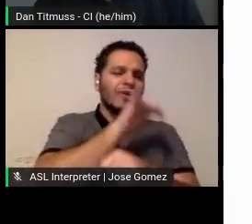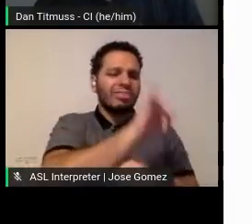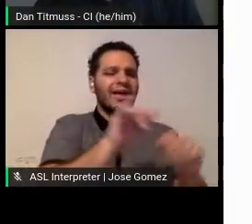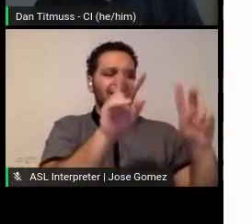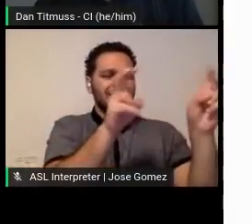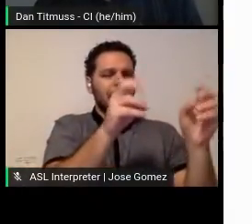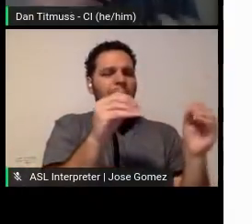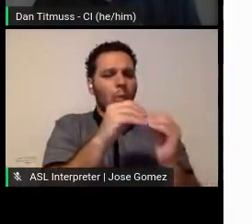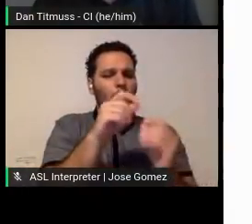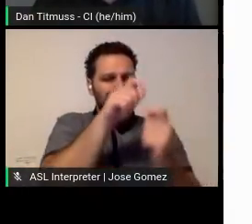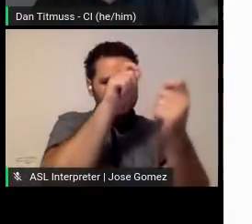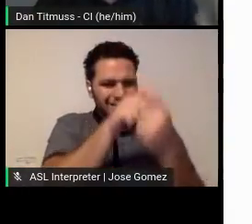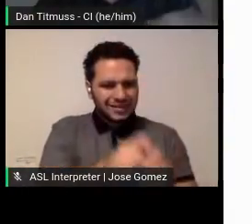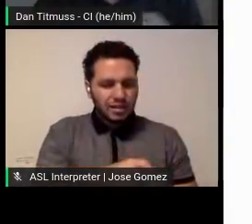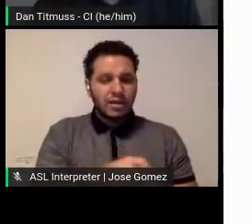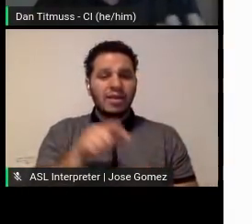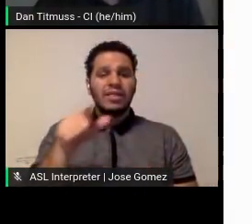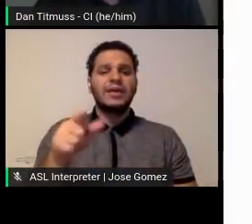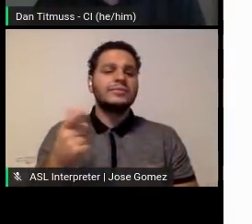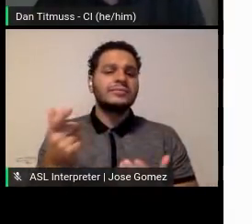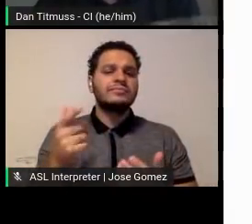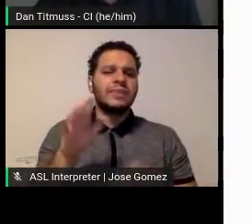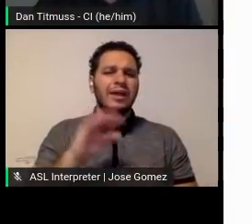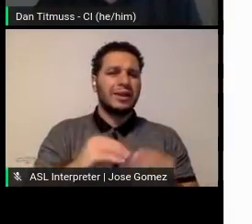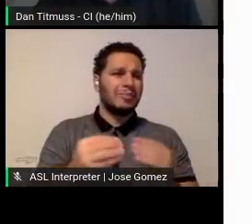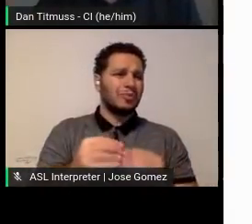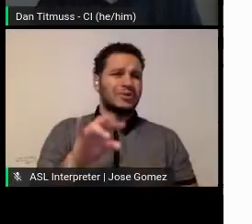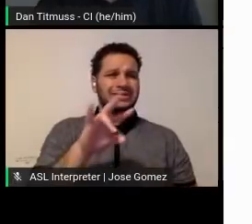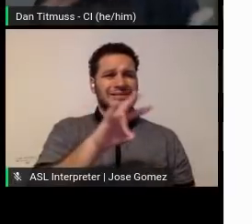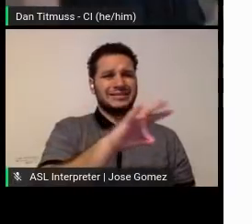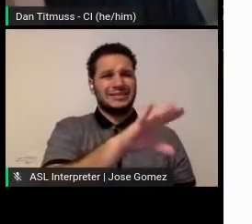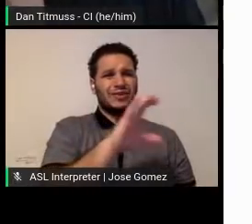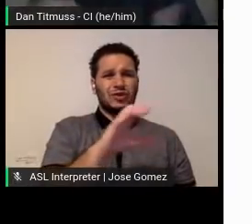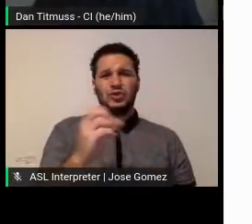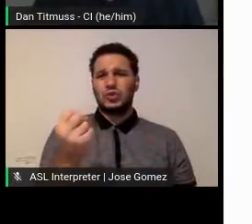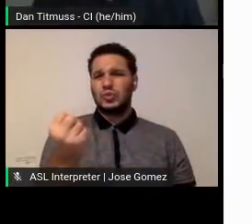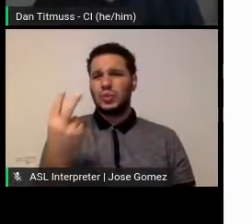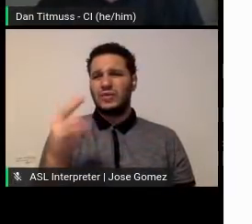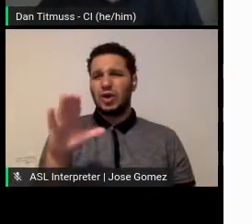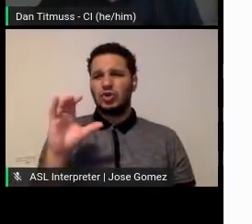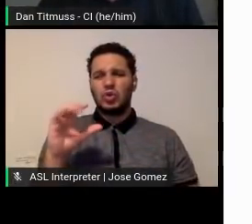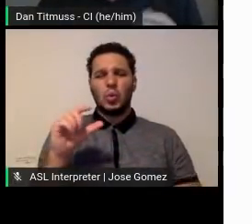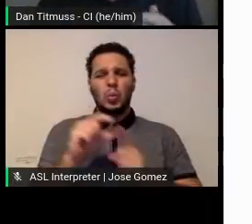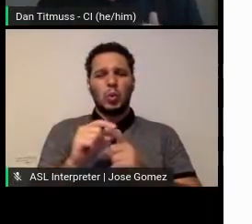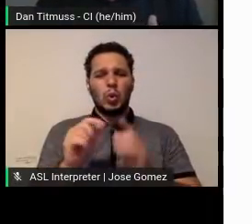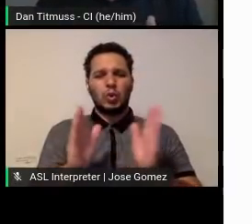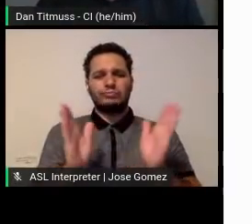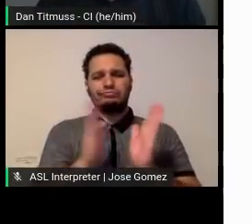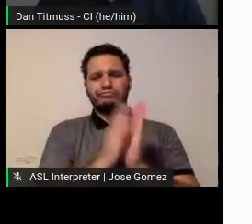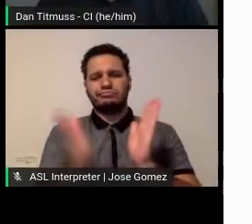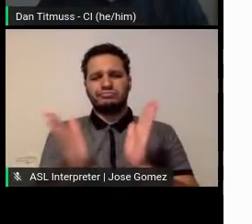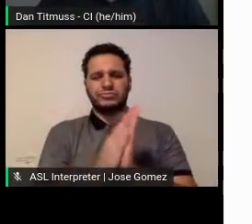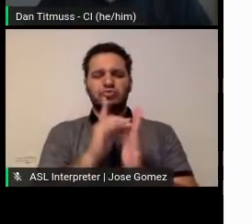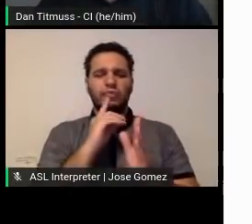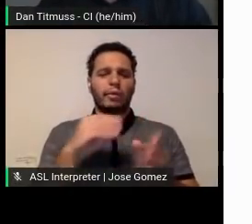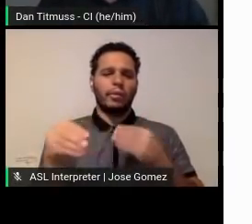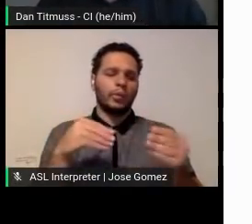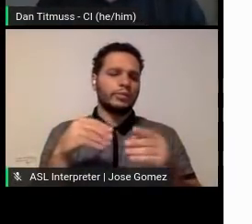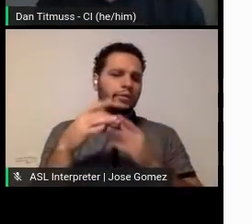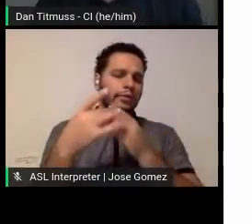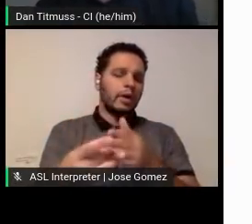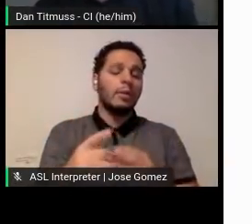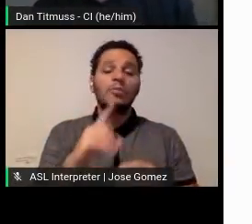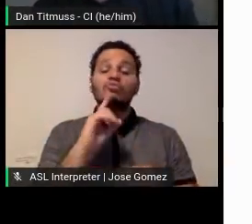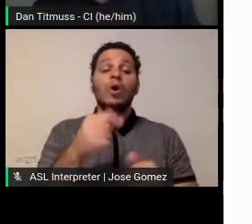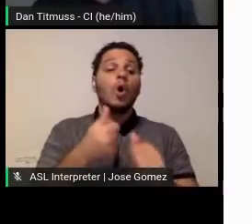detail. There's this number of like 700 to 1200 words, very loose guide. The most important thing,